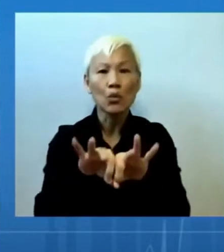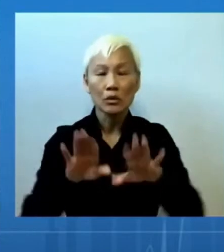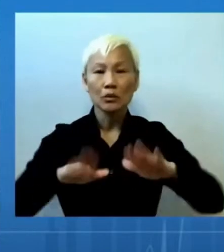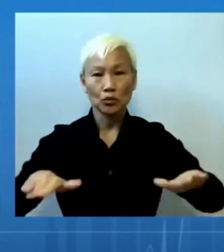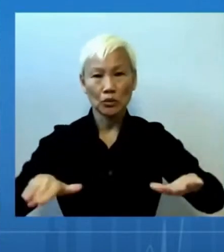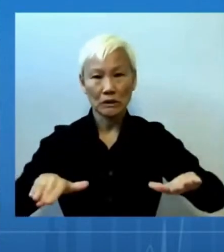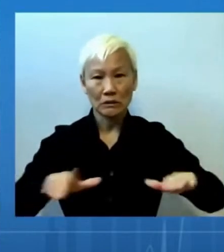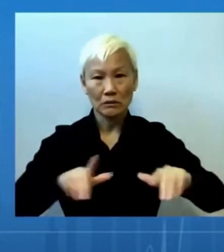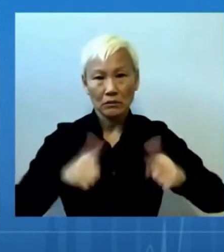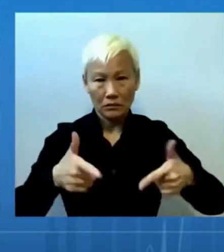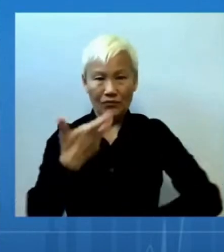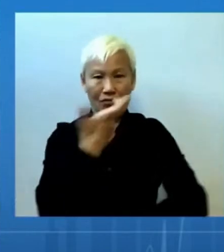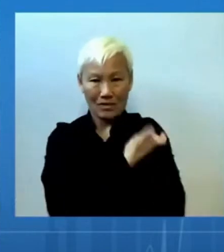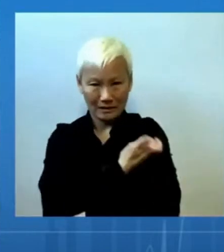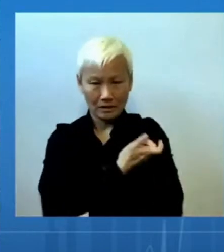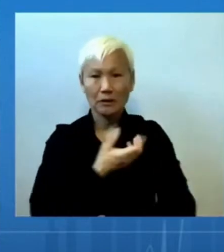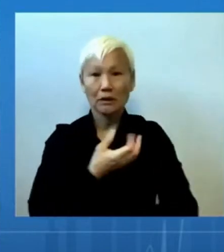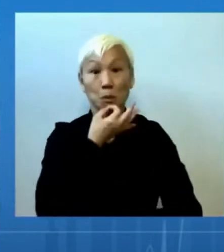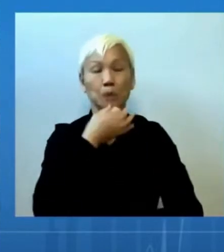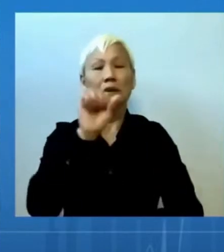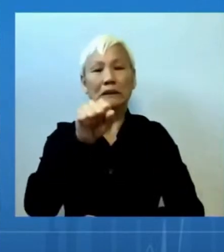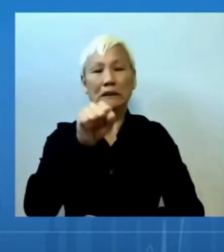please.